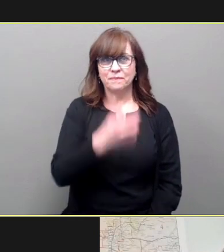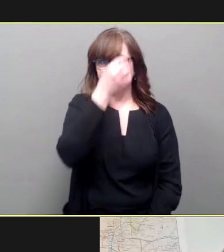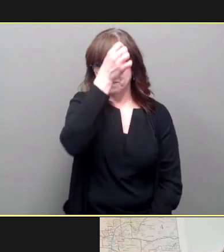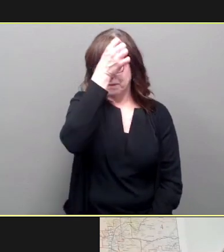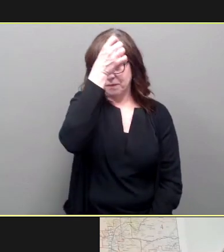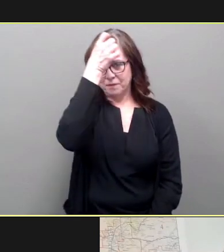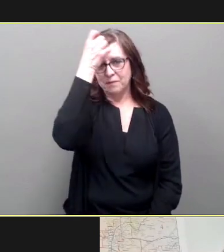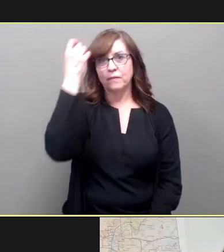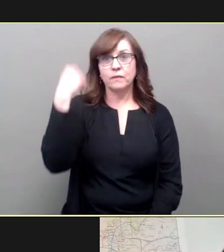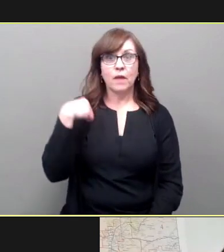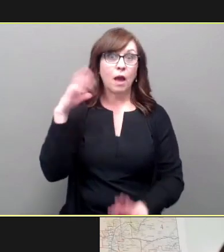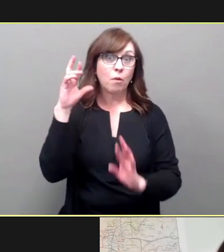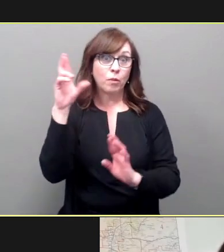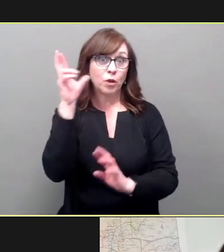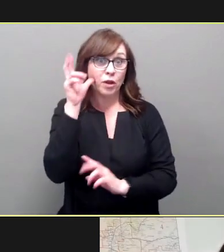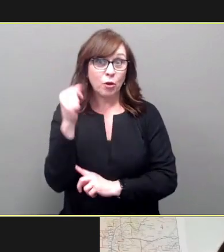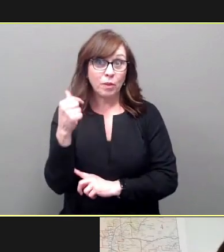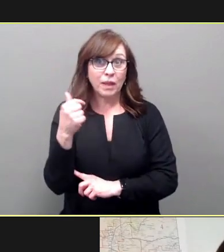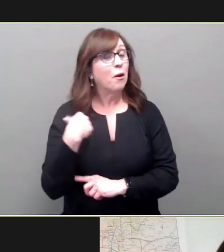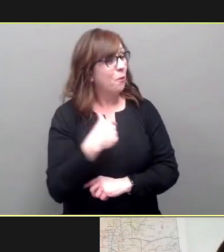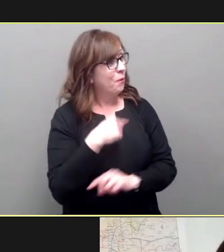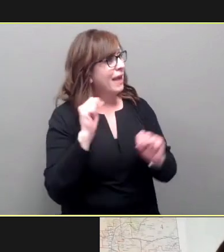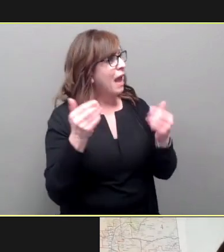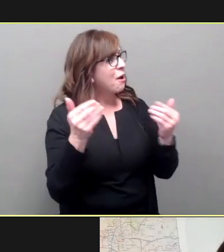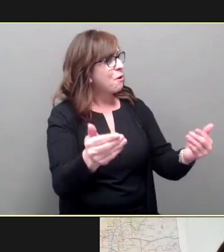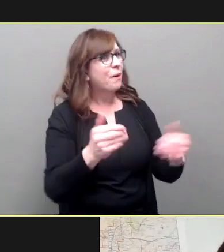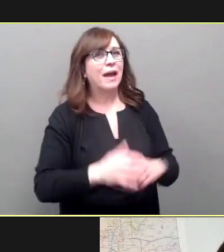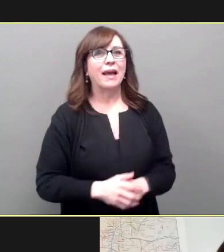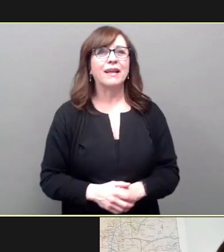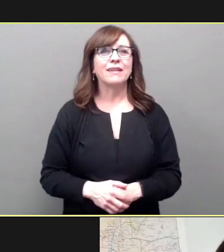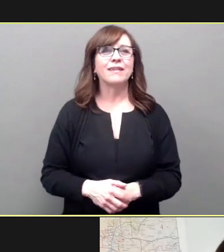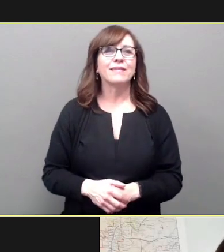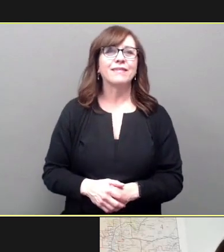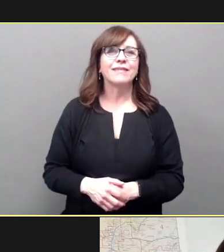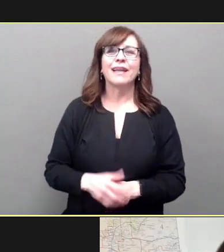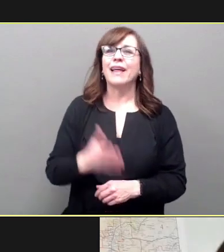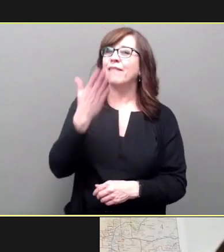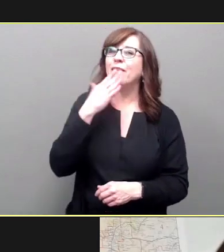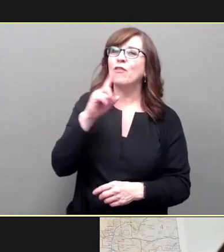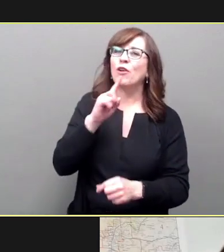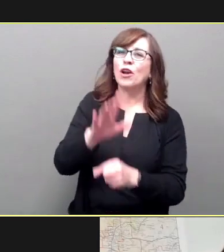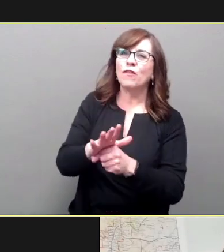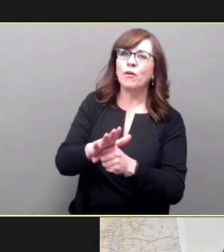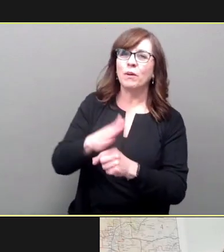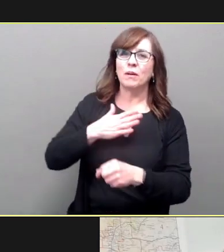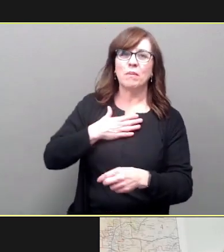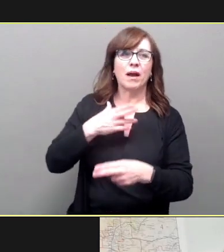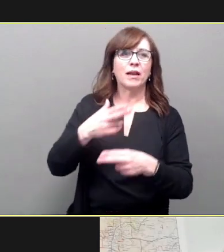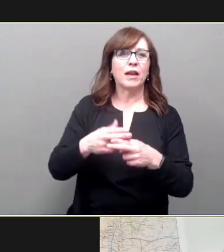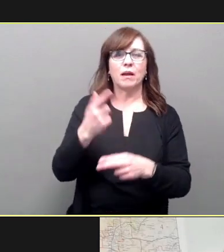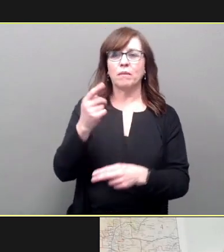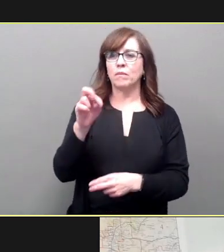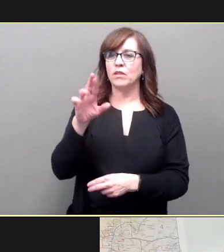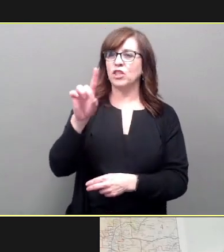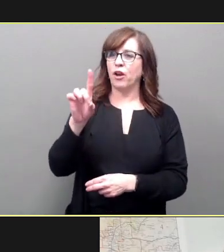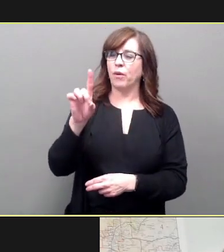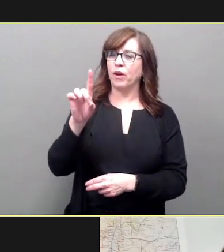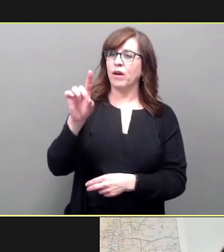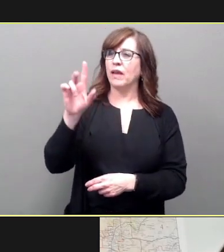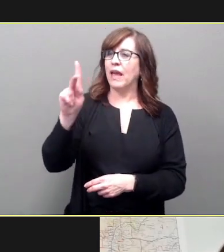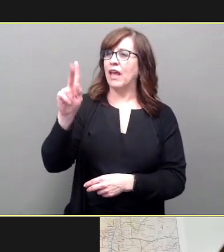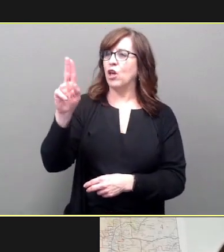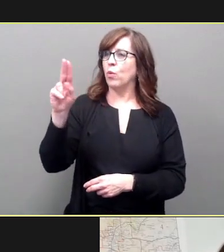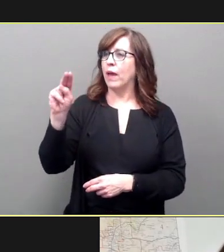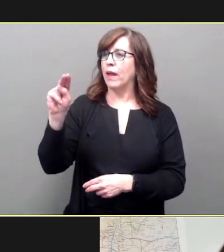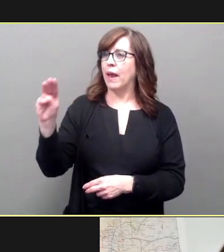I'm hoping you can hear me. We can. Go ahead. Thank you so much for confirming that. My name's Jared Ebenreck, KUNM News.